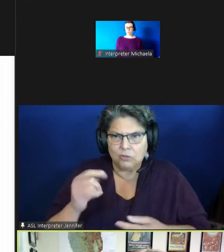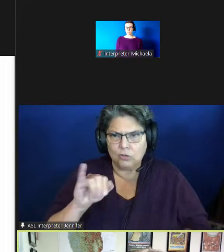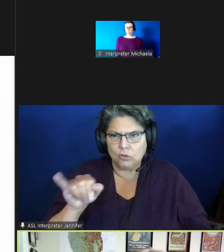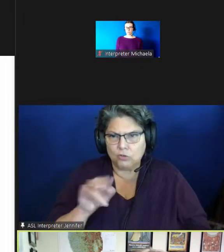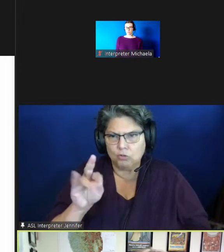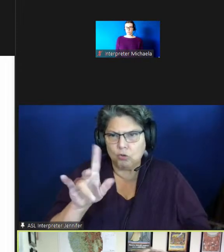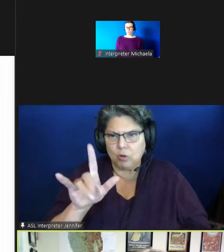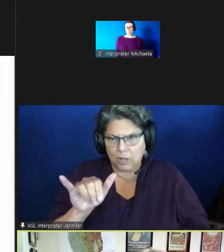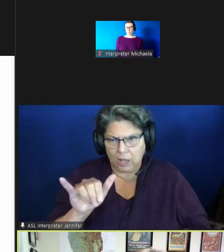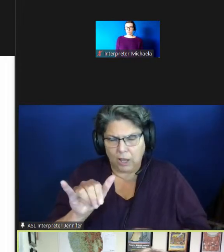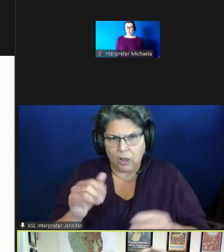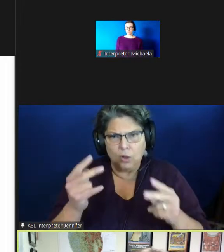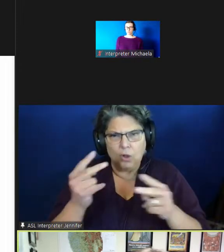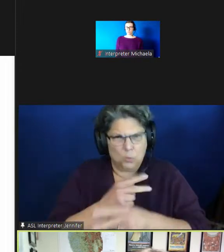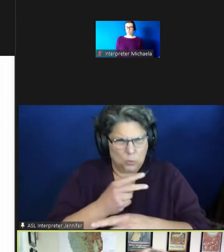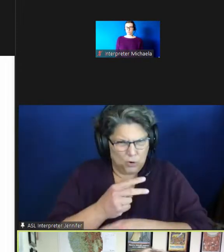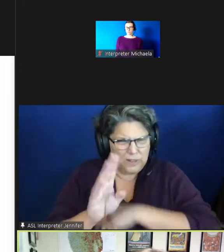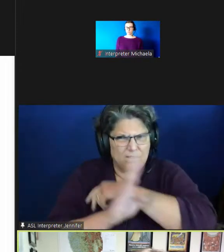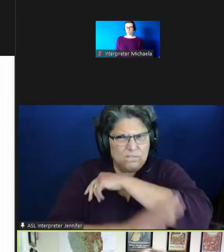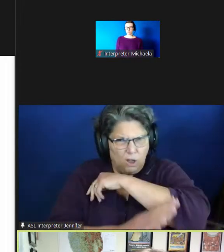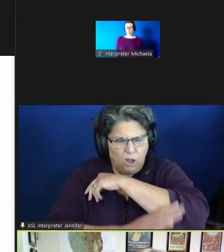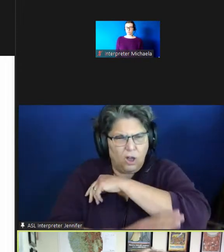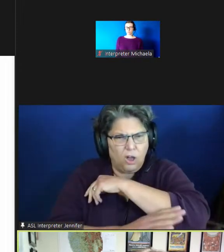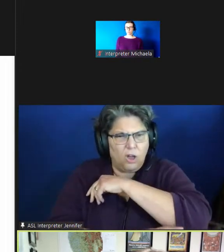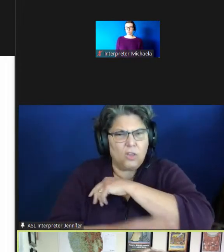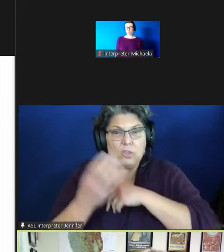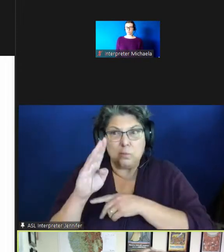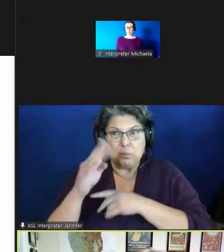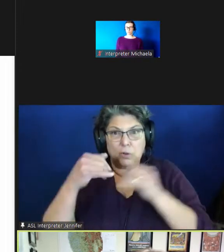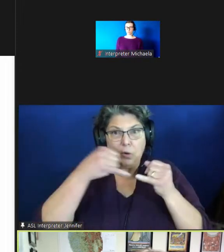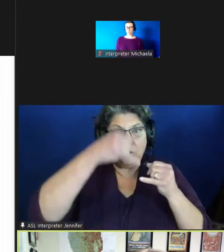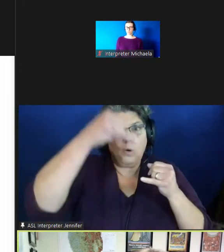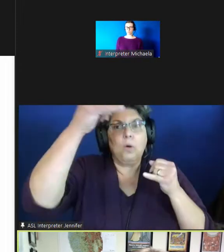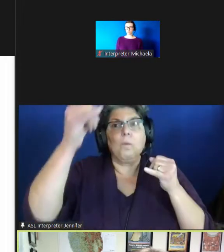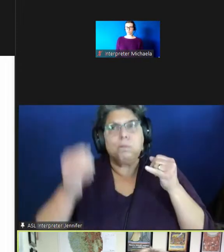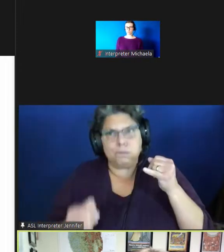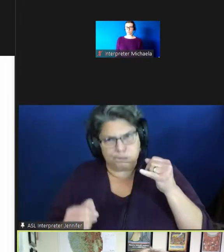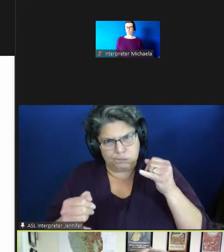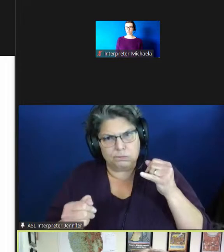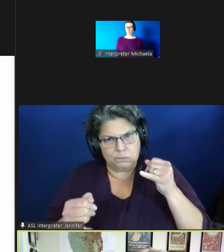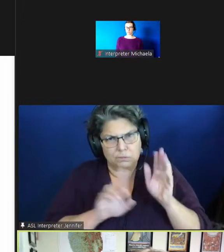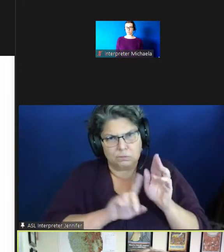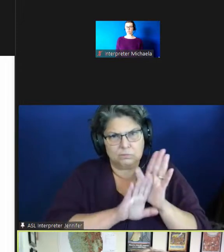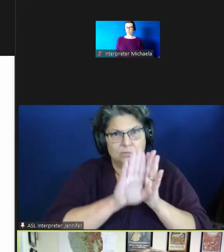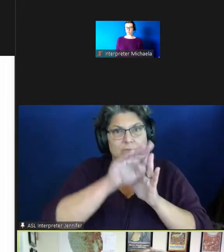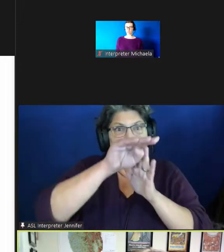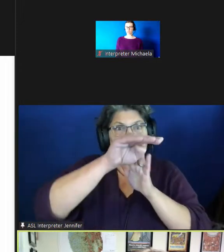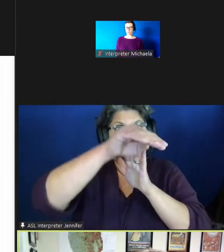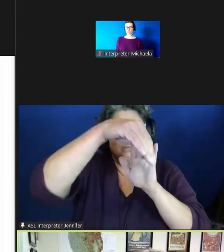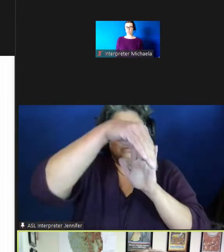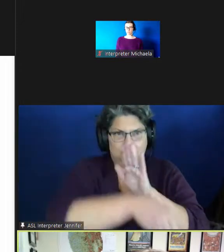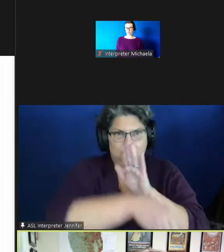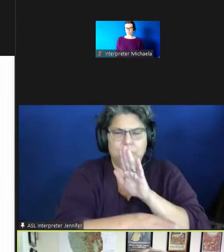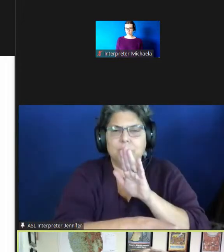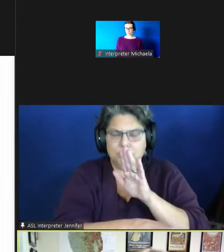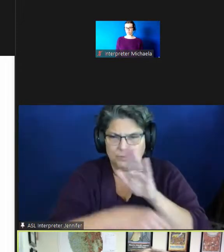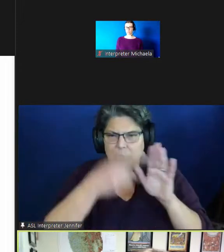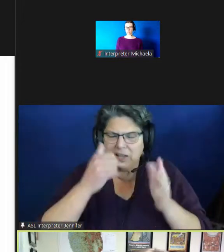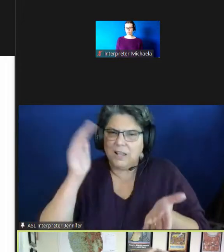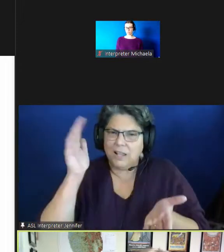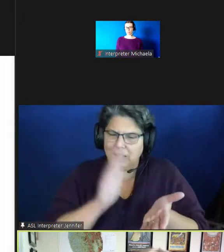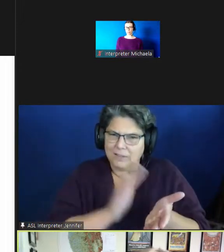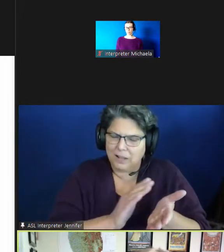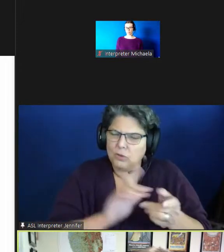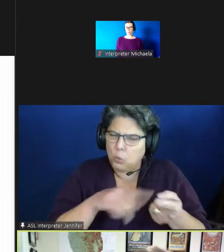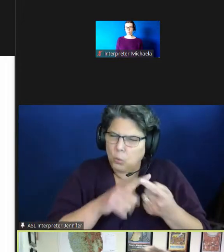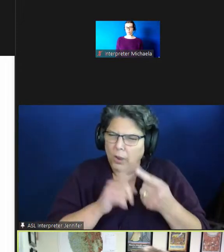in the fall, has fallen down in terms of the prevalence of sequenced cases. So at